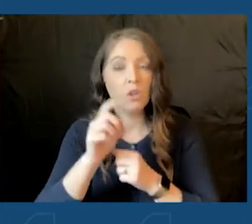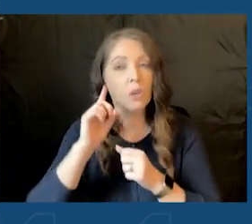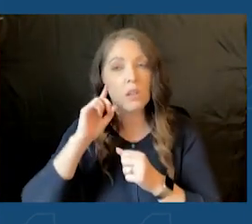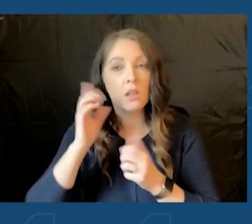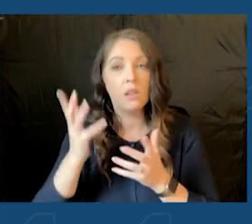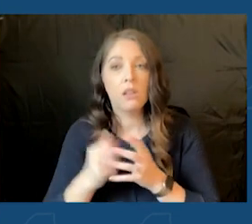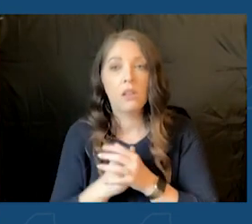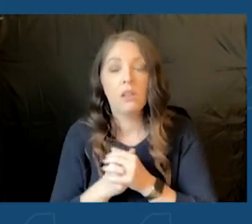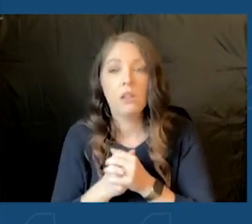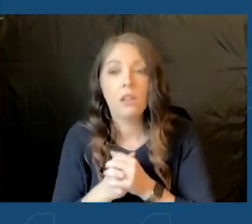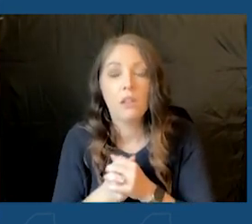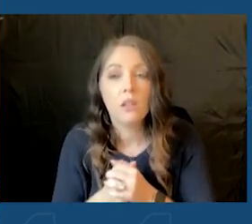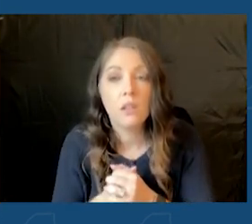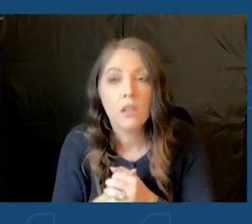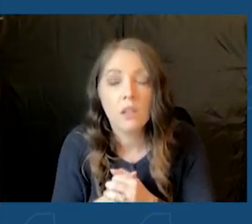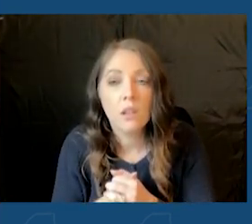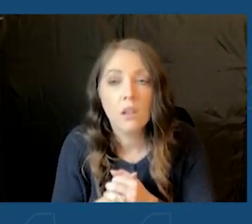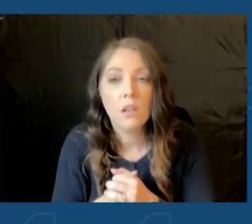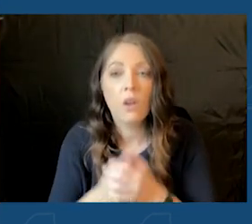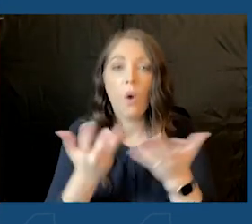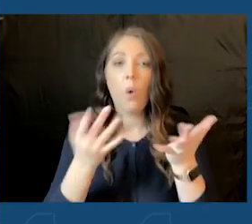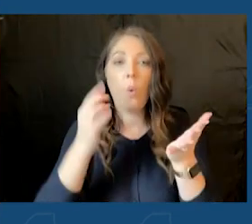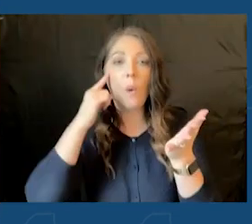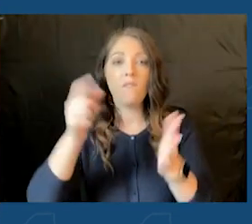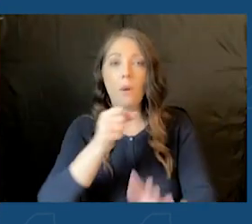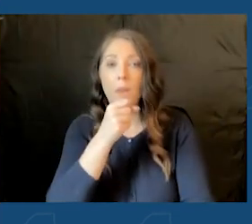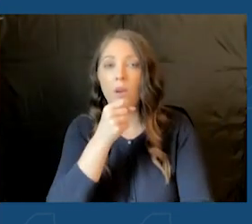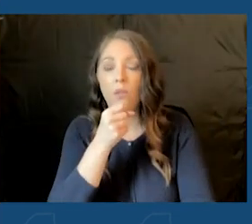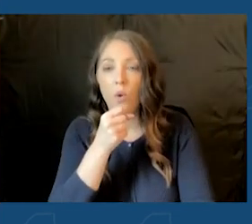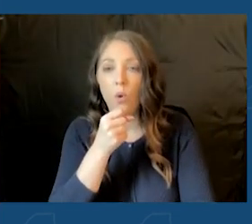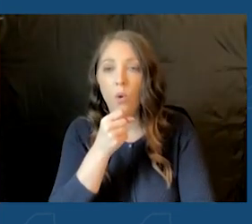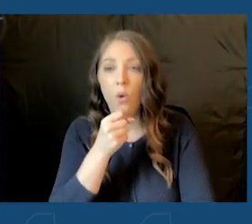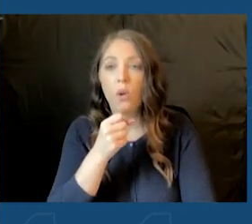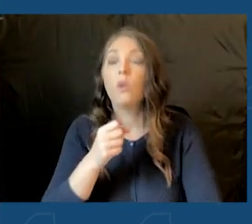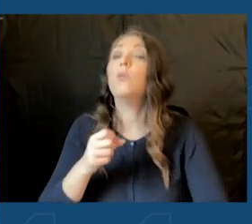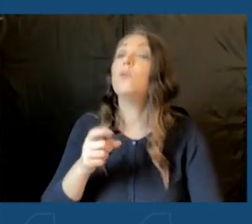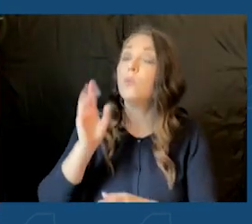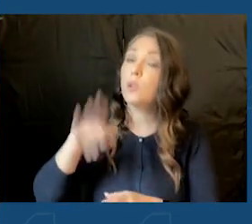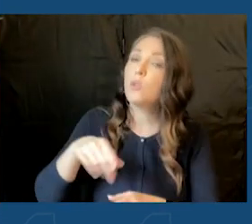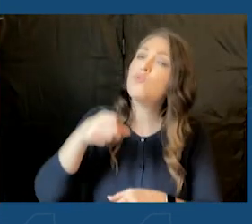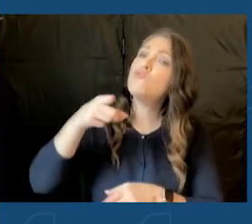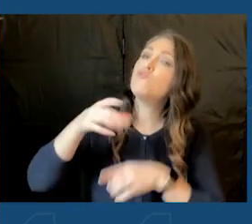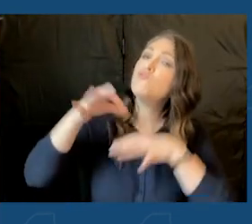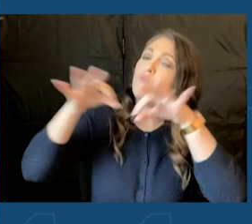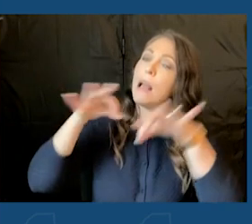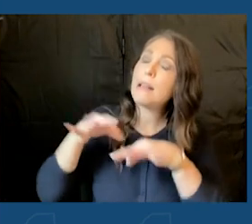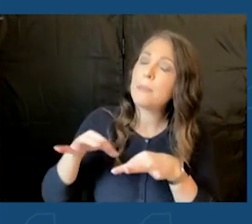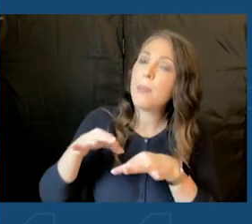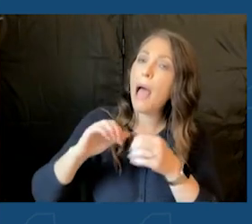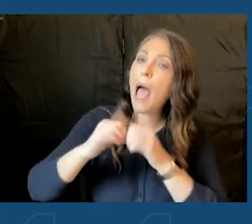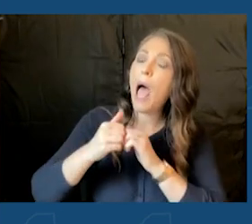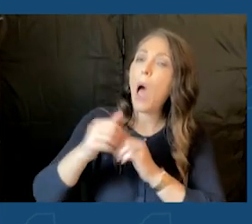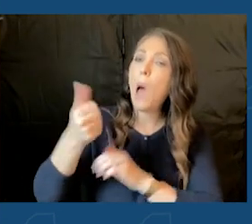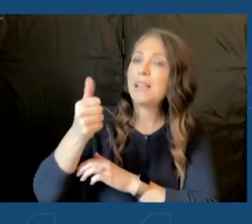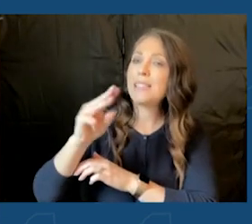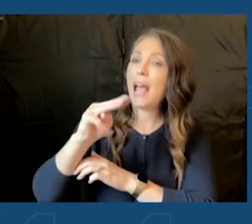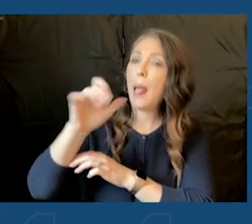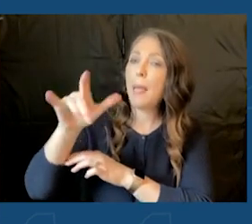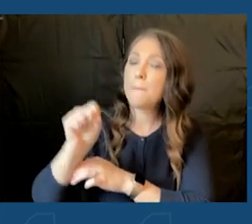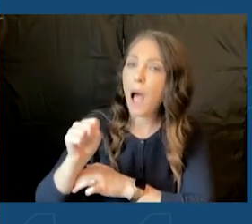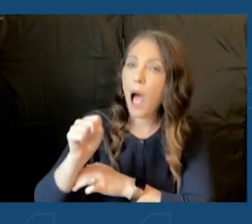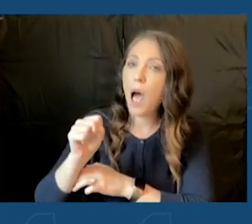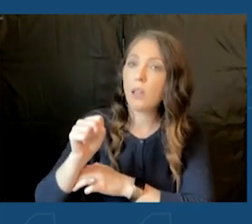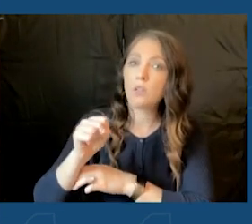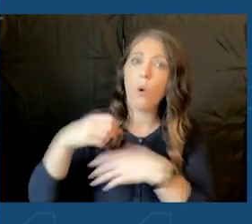yeah. All right. Hang on, wait for the microphone, Carolyn, so we can. Okay, sure, thank you. Can you explain how 10 miles makes such a